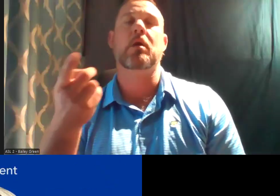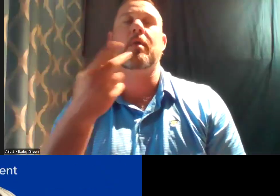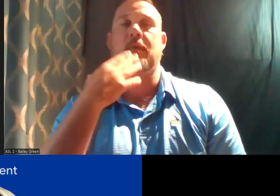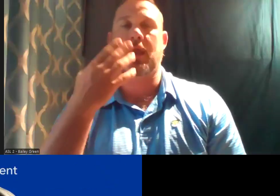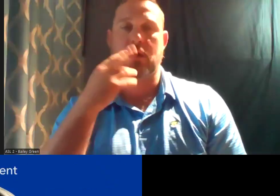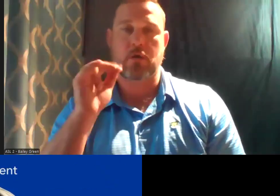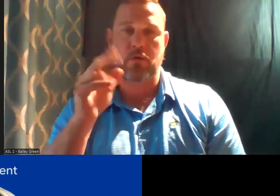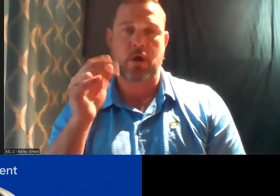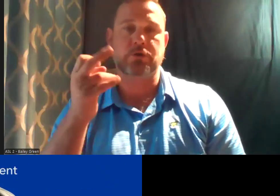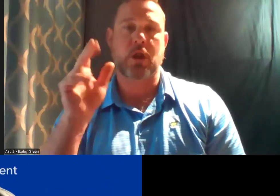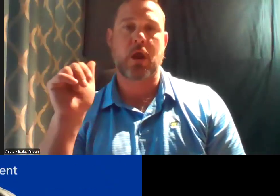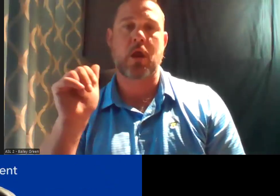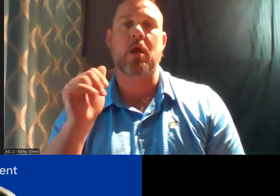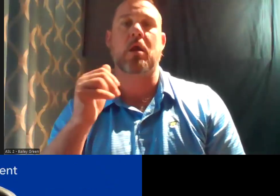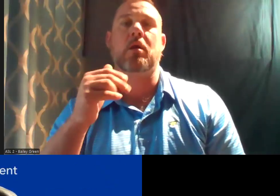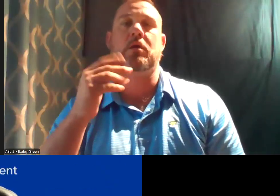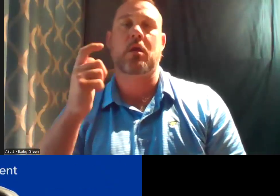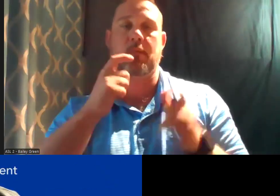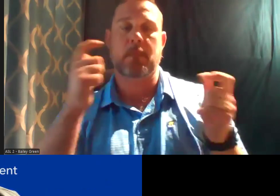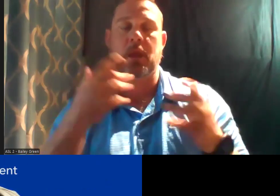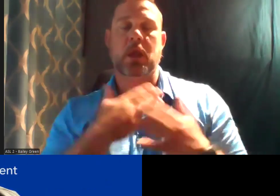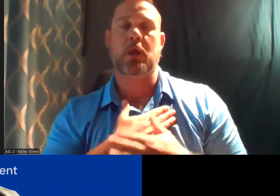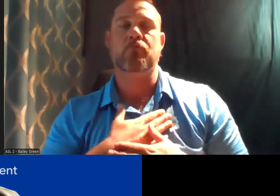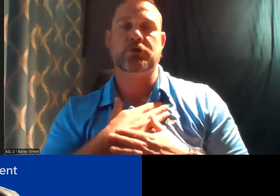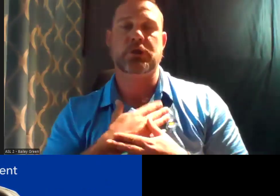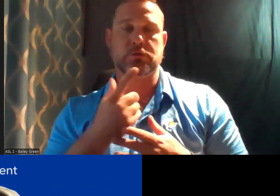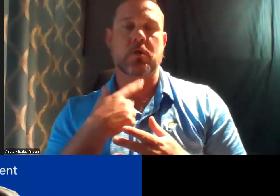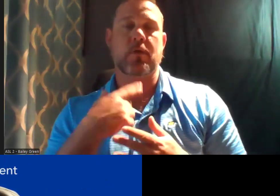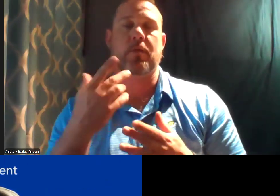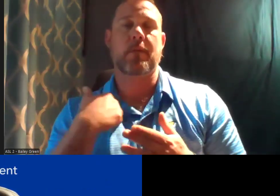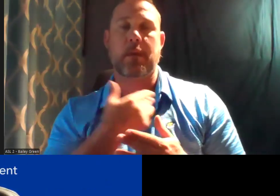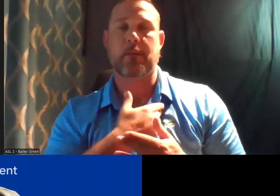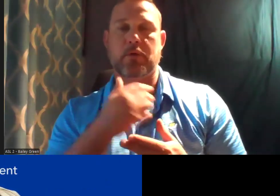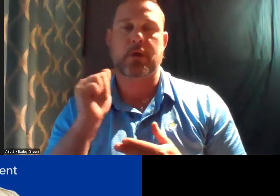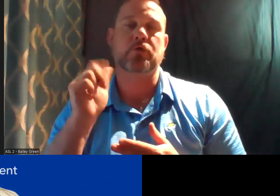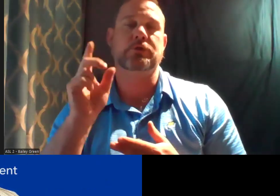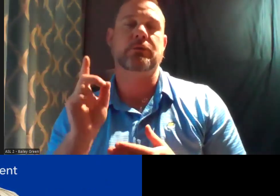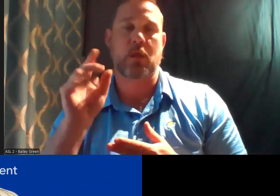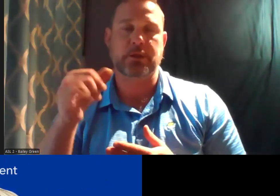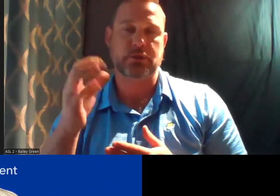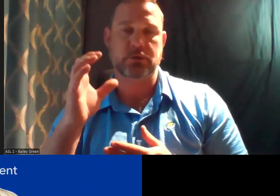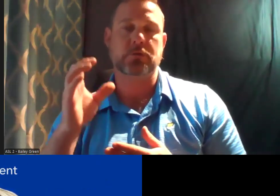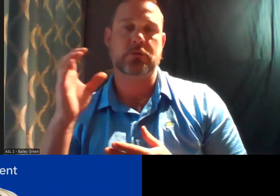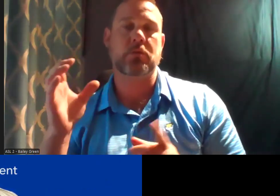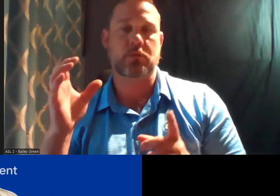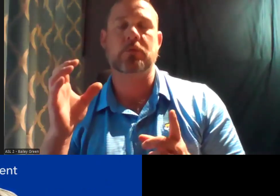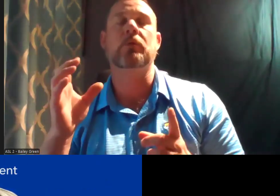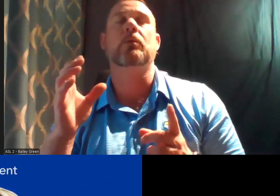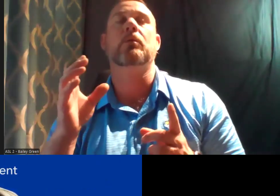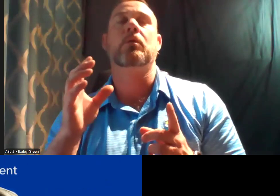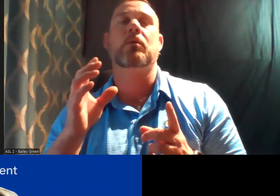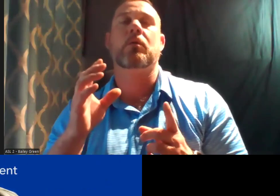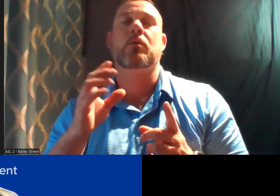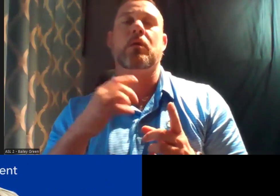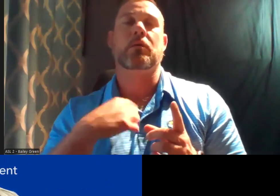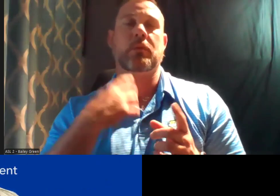and just a huge appreciation to the members of the Elder and Disability Justice Coordinating Council.